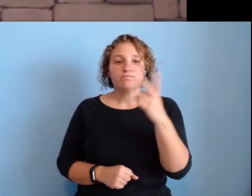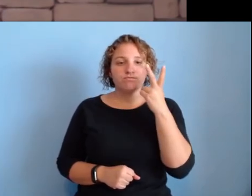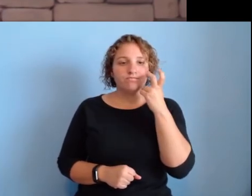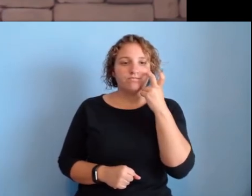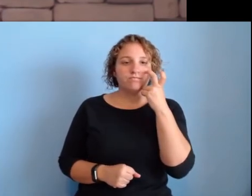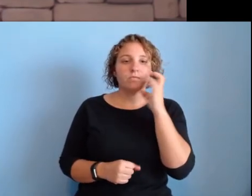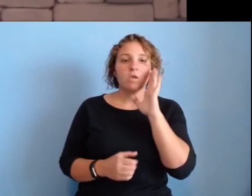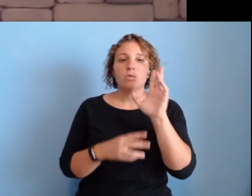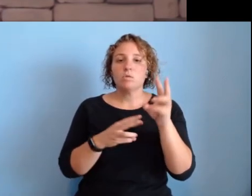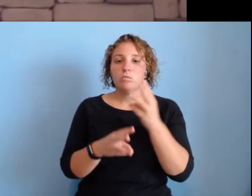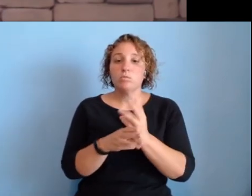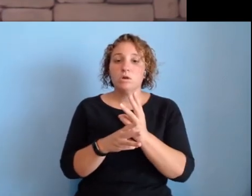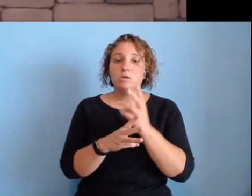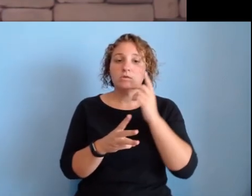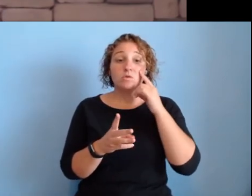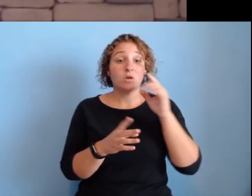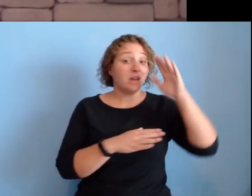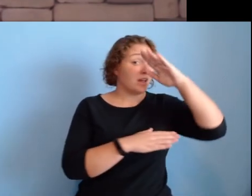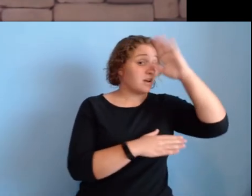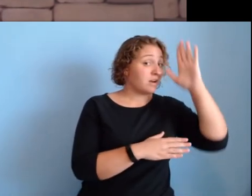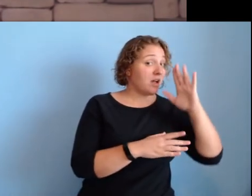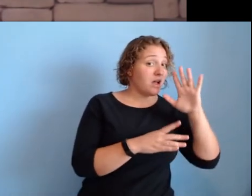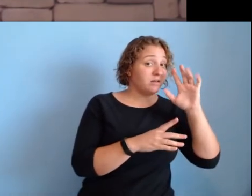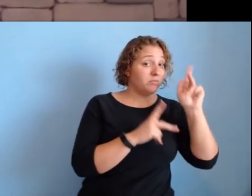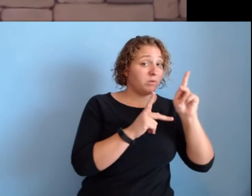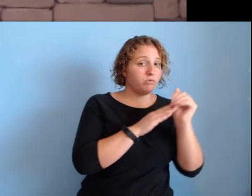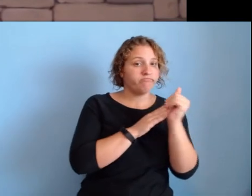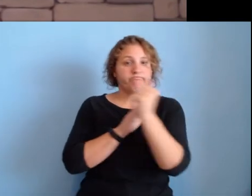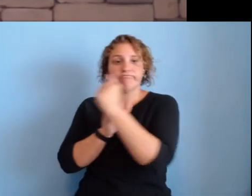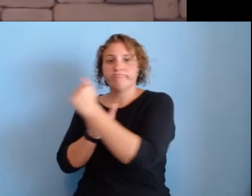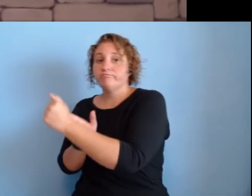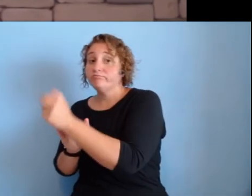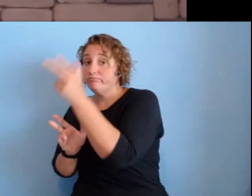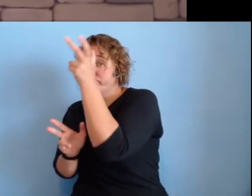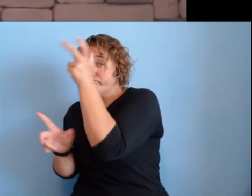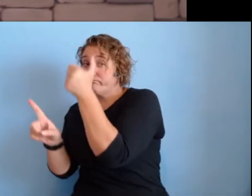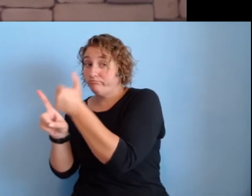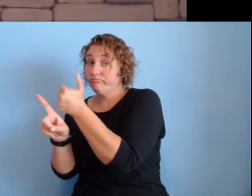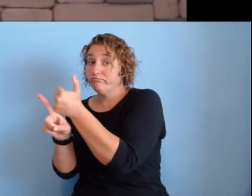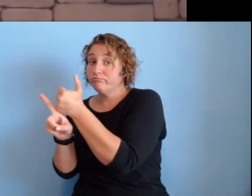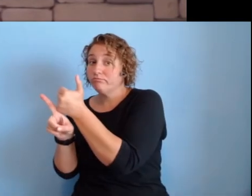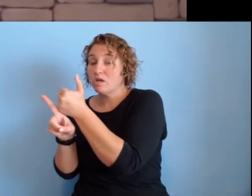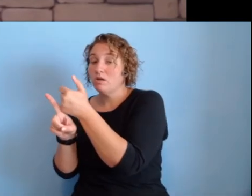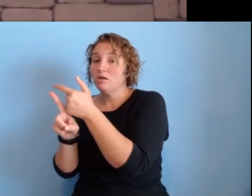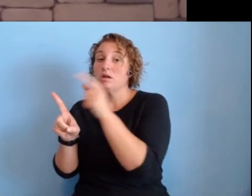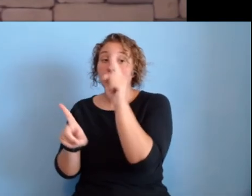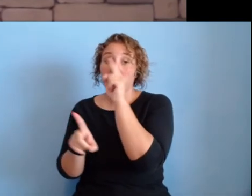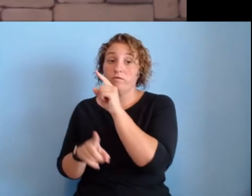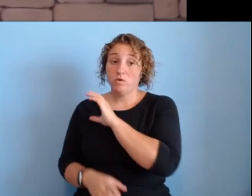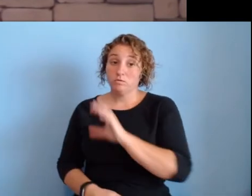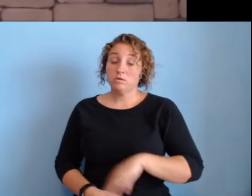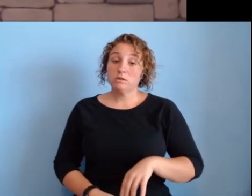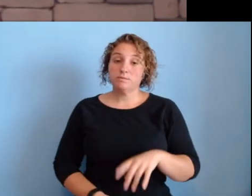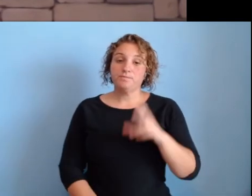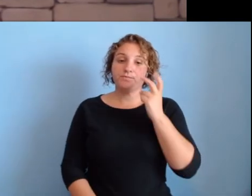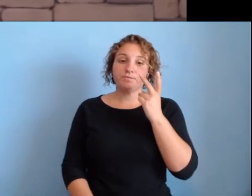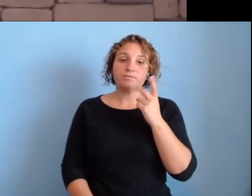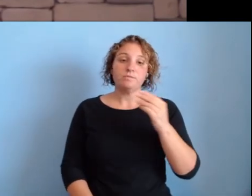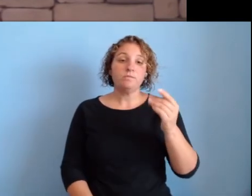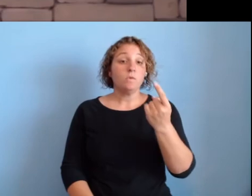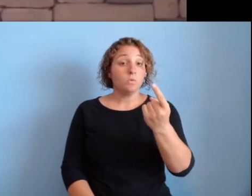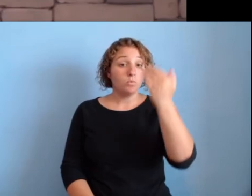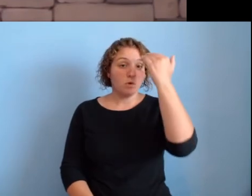draw them away from God to the feet of the devil himself and a false Christ. So that's why we had to come back here. I saw one of his heads